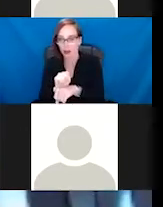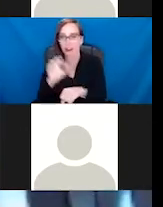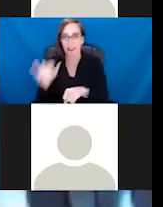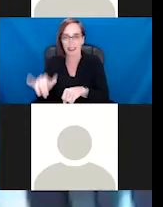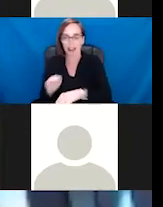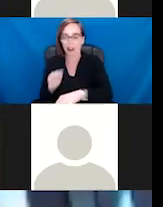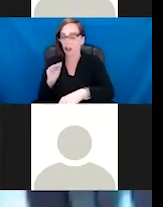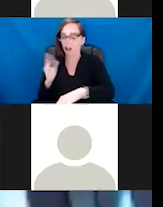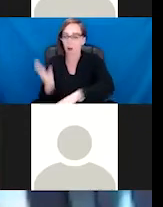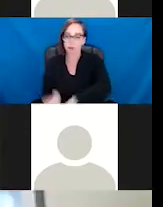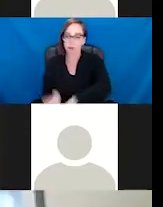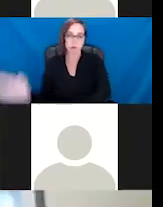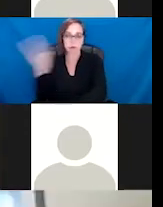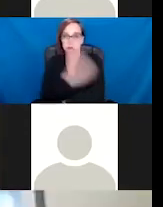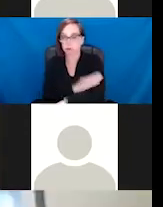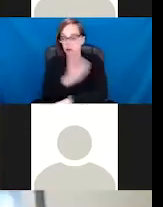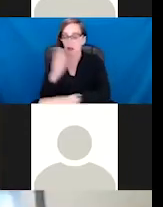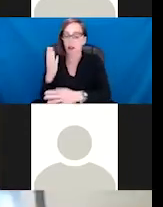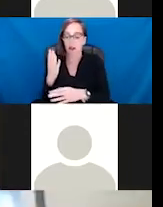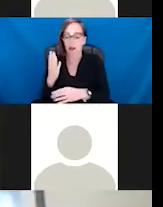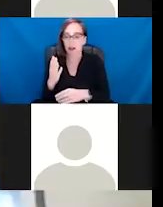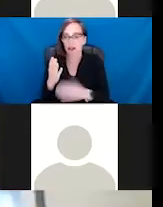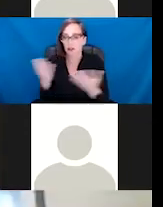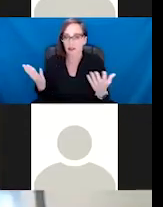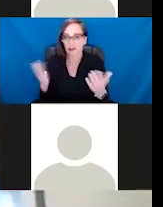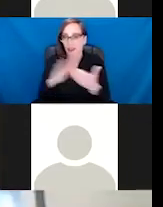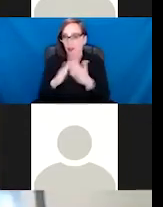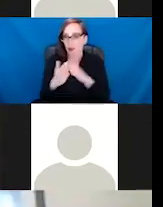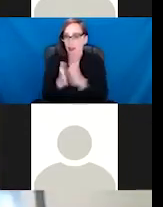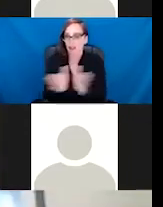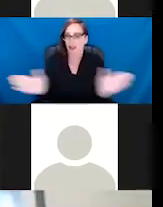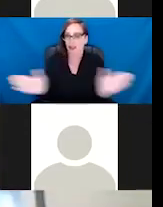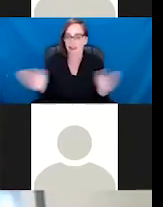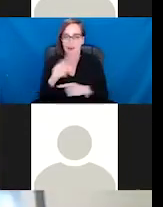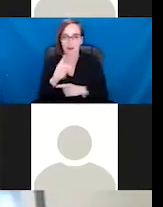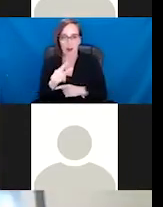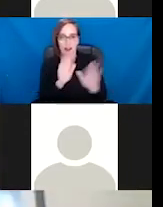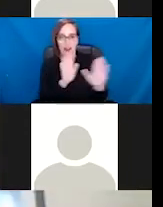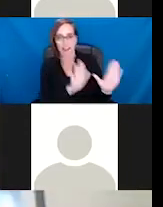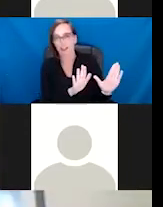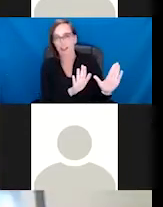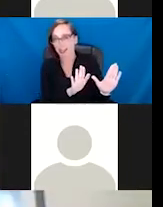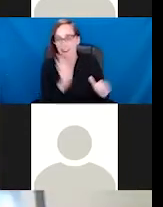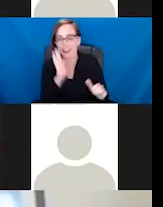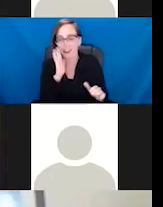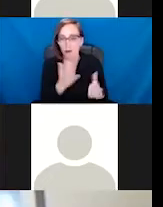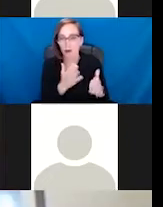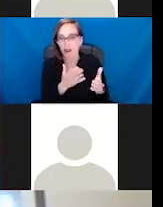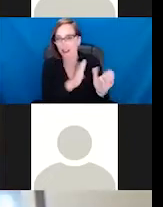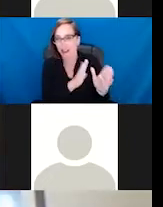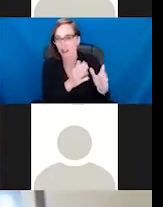Well, I'm going to give you the chance to expound on those thoughts during the panel, so we'll come back to you on that, Melanie. Thank you. Thank you.